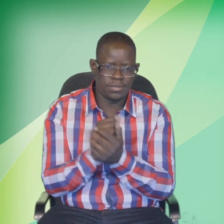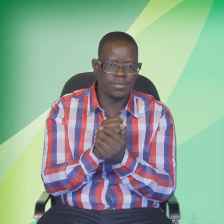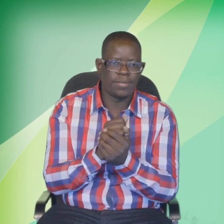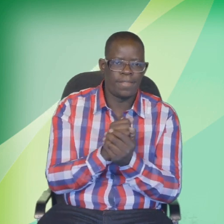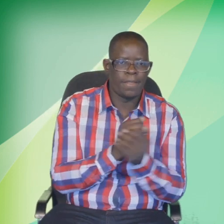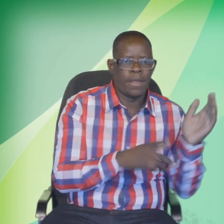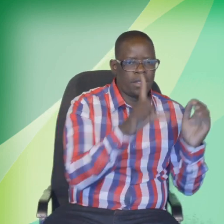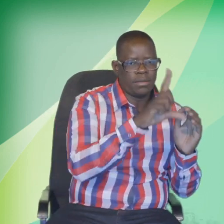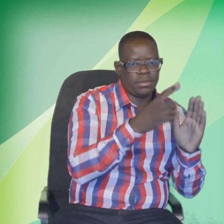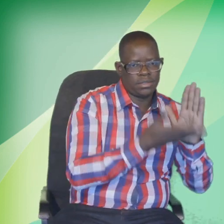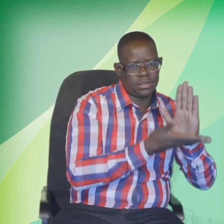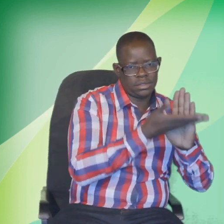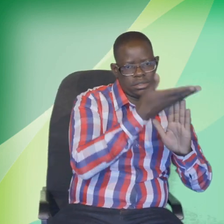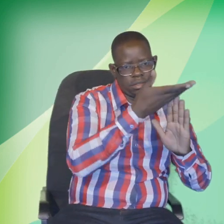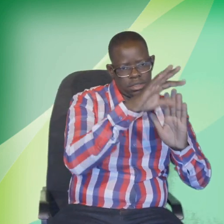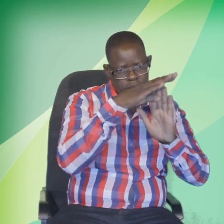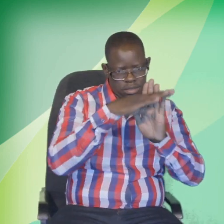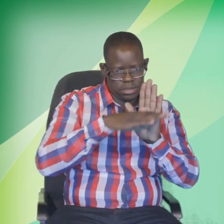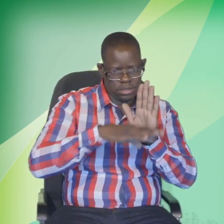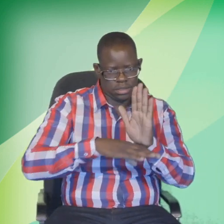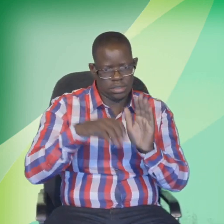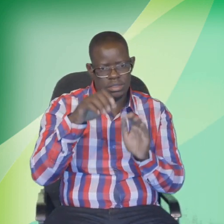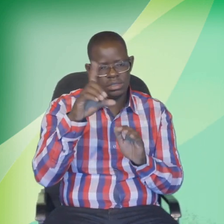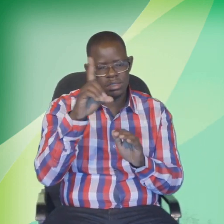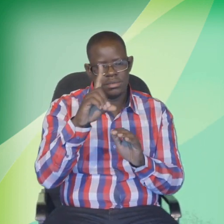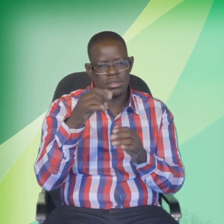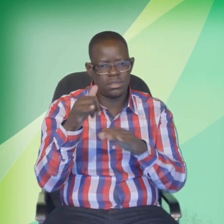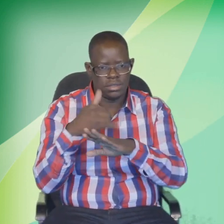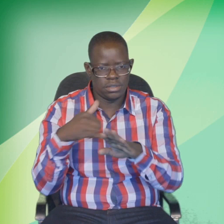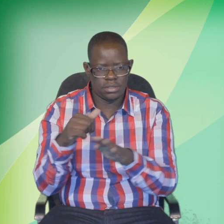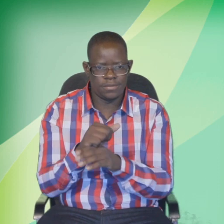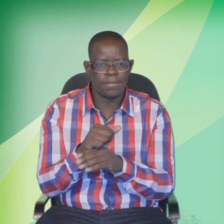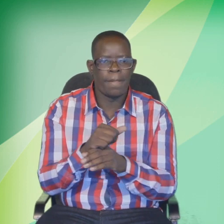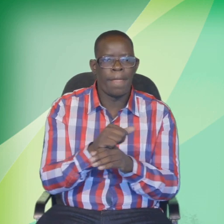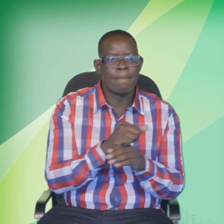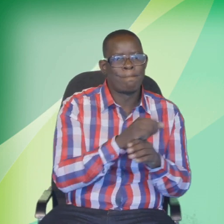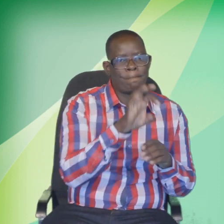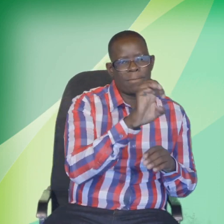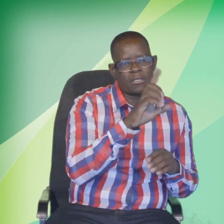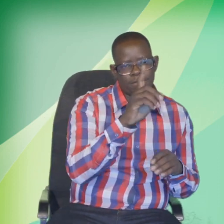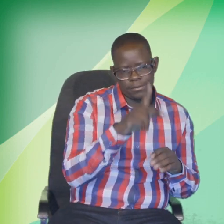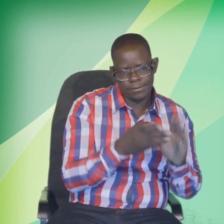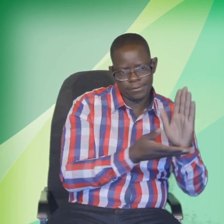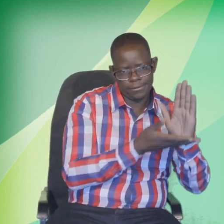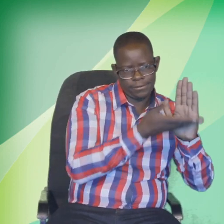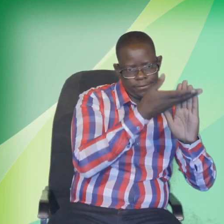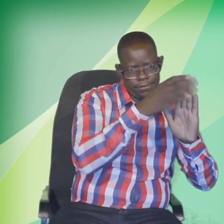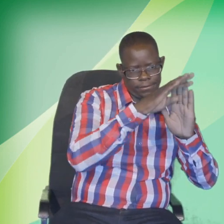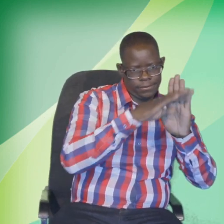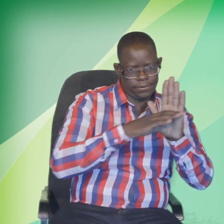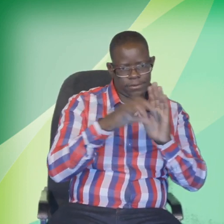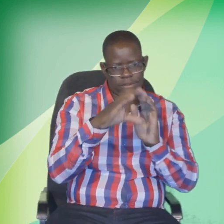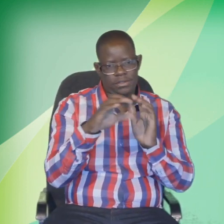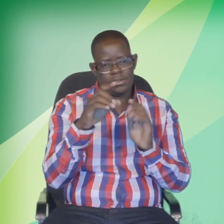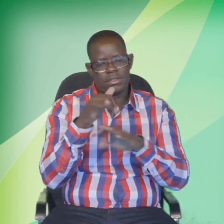Liabilities increase on the credit side and decrease on the debit side. Expenses increase on the debit side and decrease on the